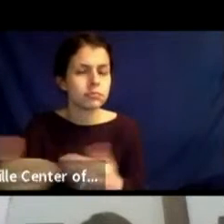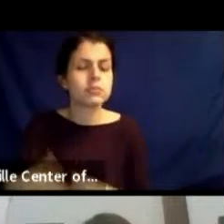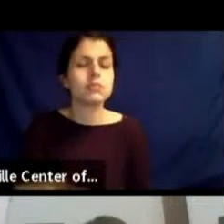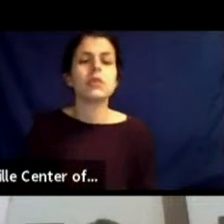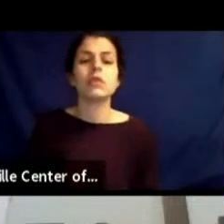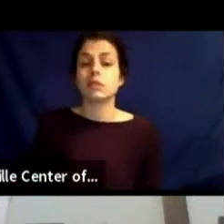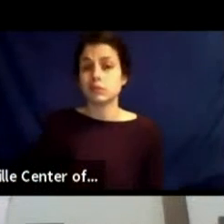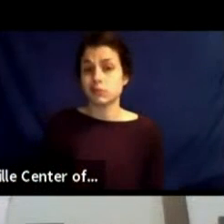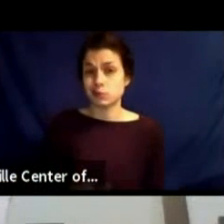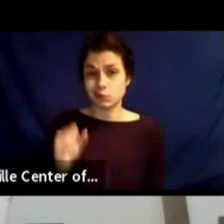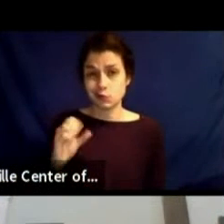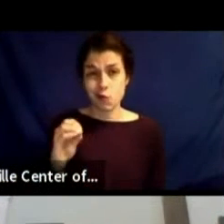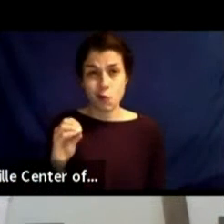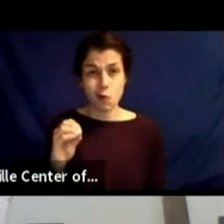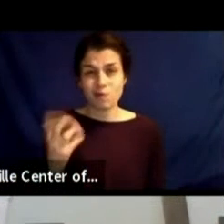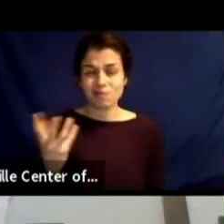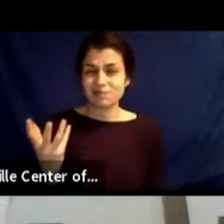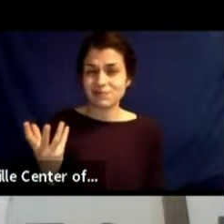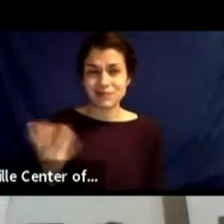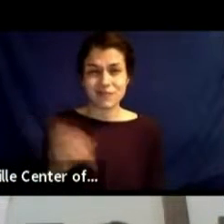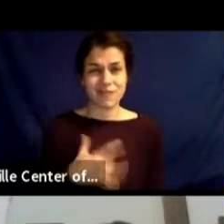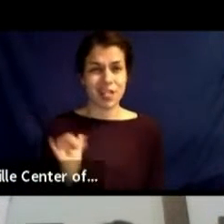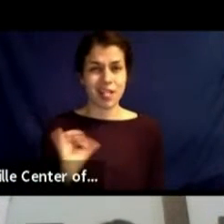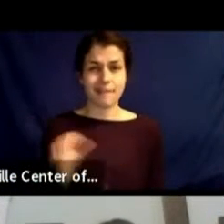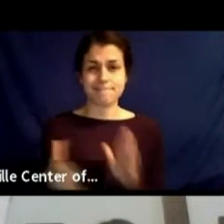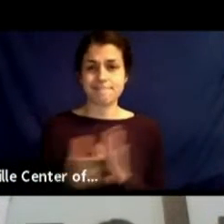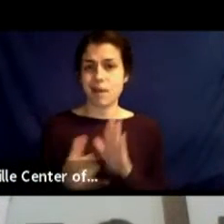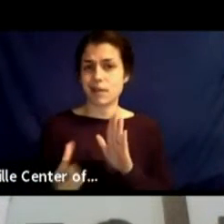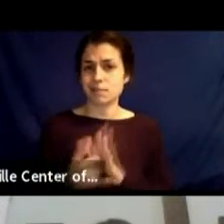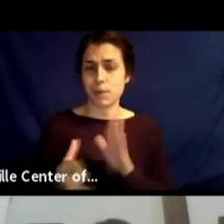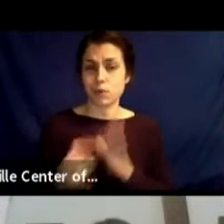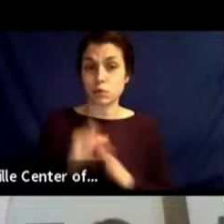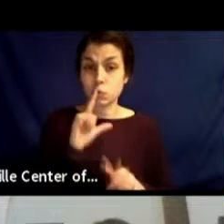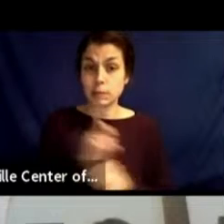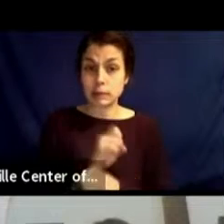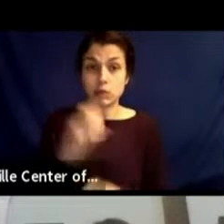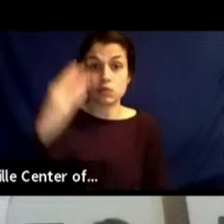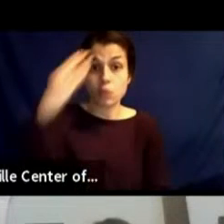much impossible to know if it's been effective.